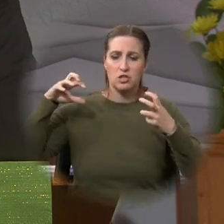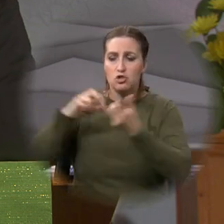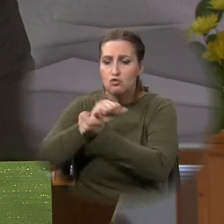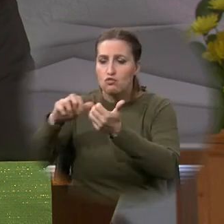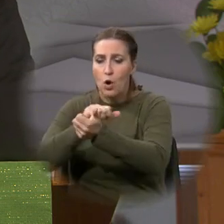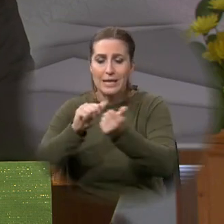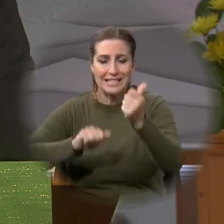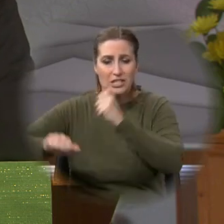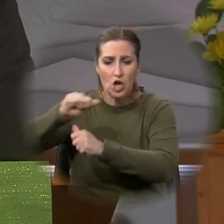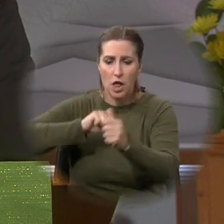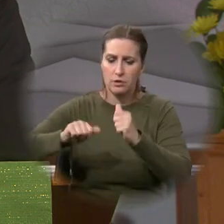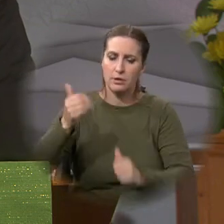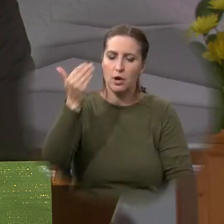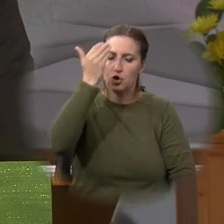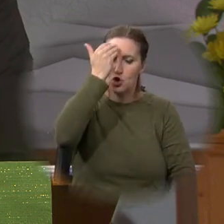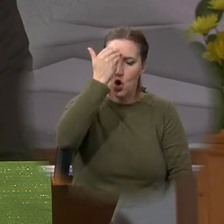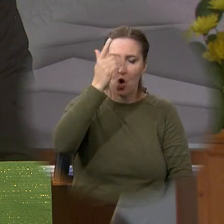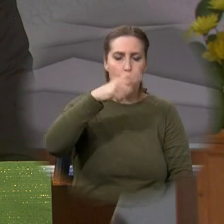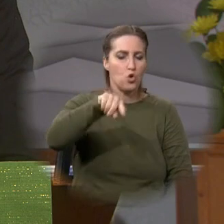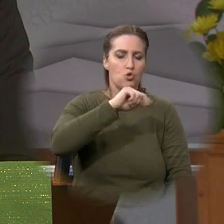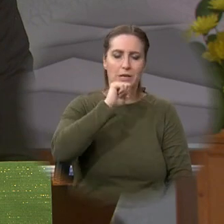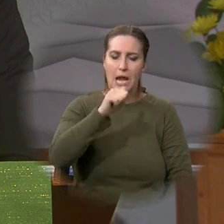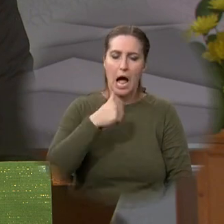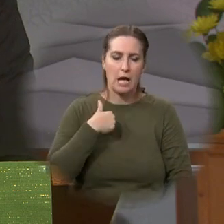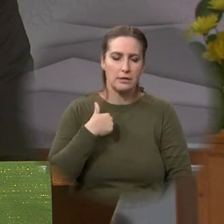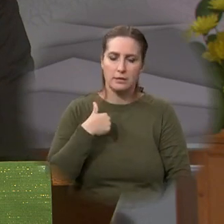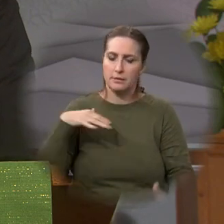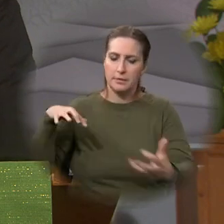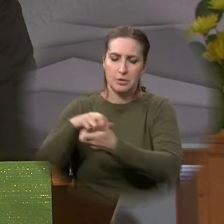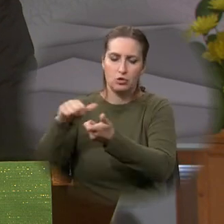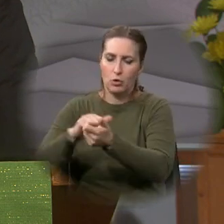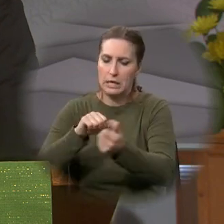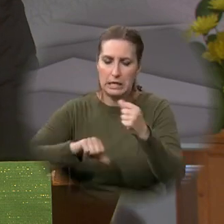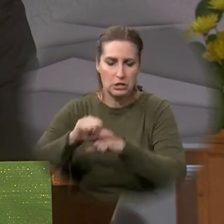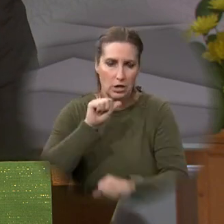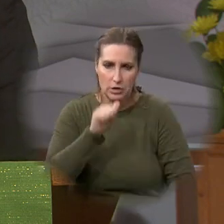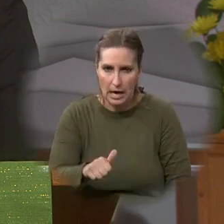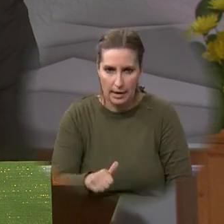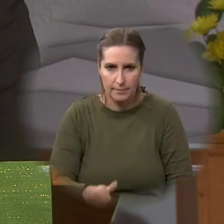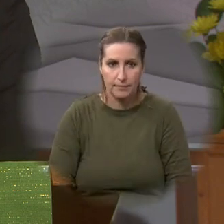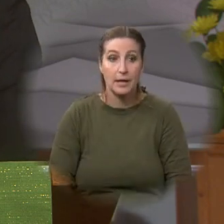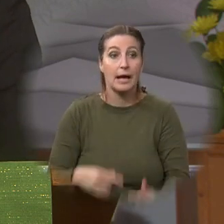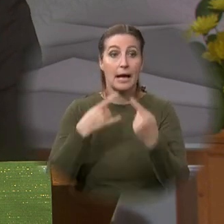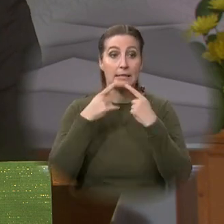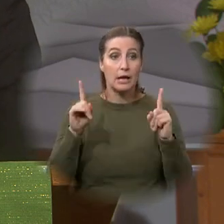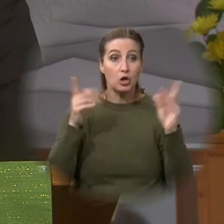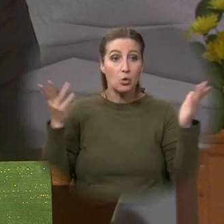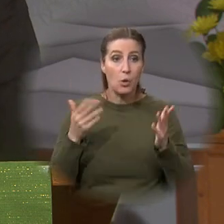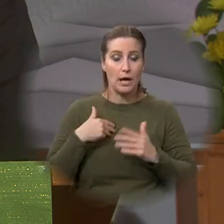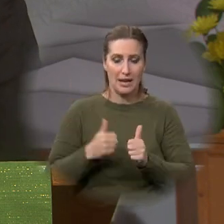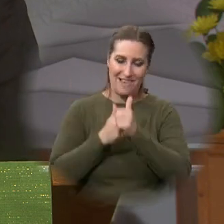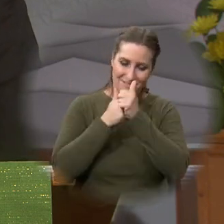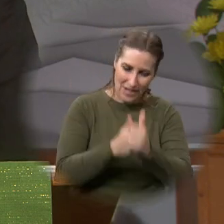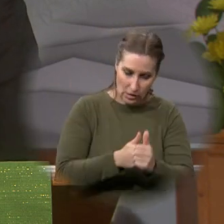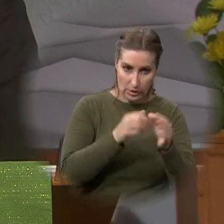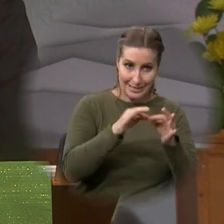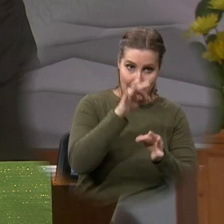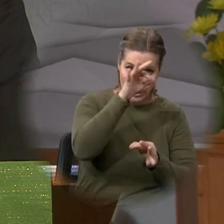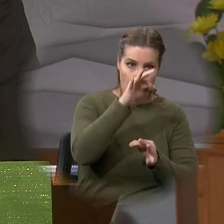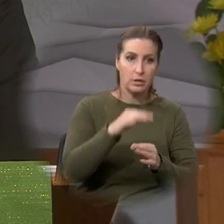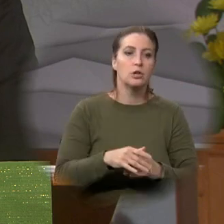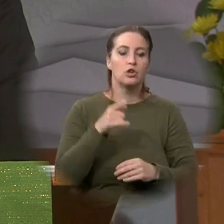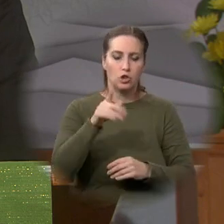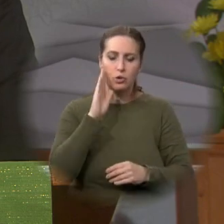one another, beware that you are not consumed by one another. I say then, live by the Spirit, and